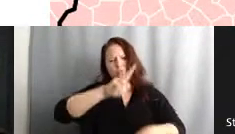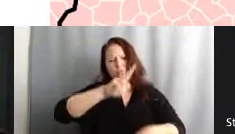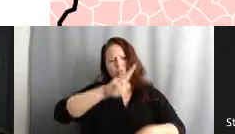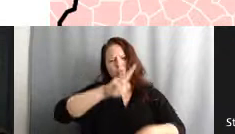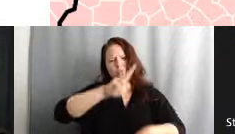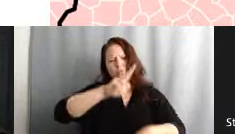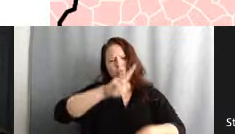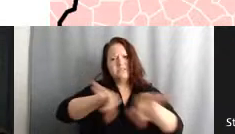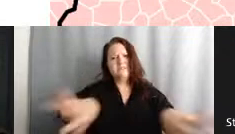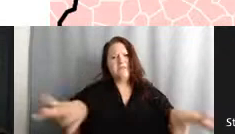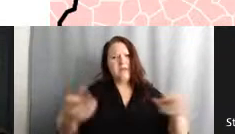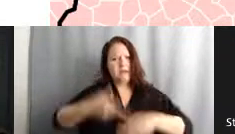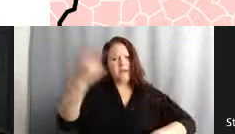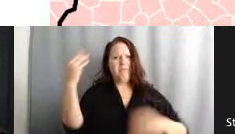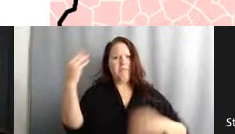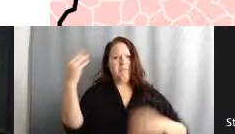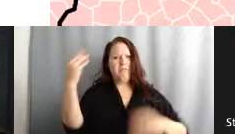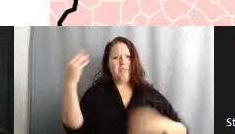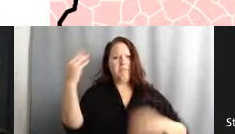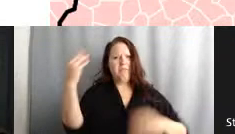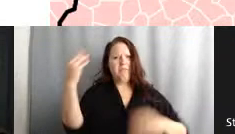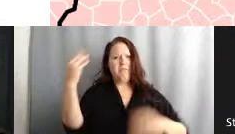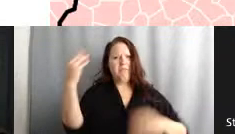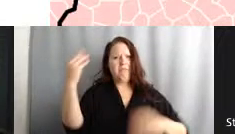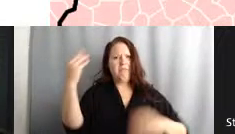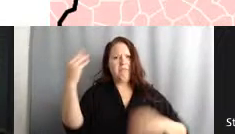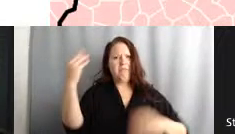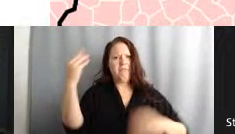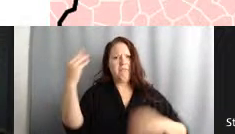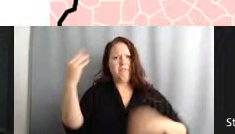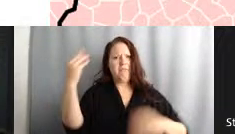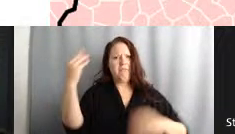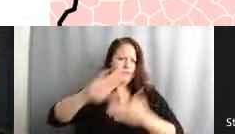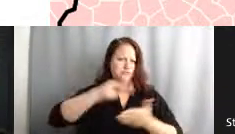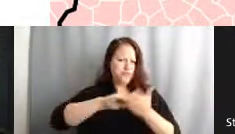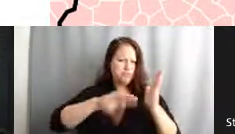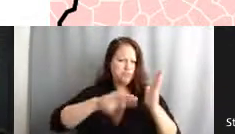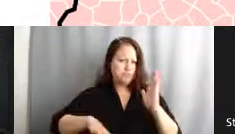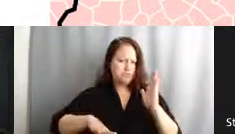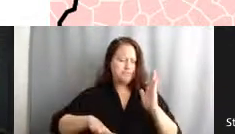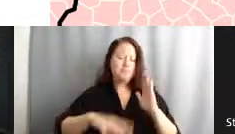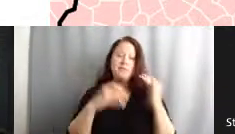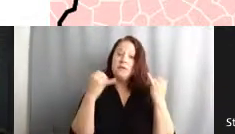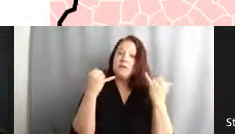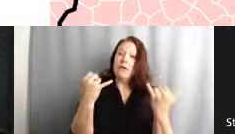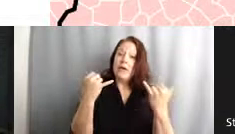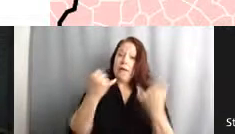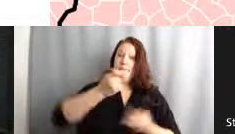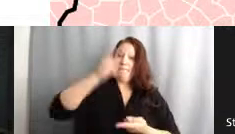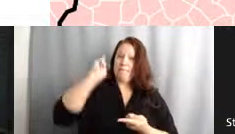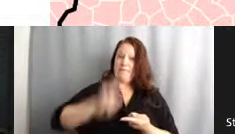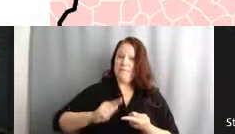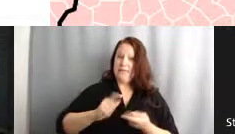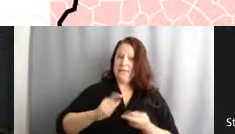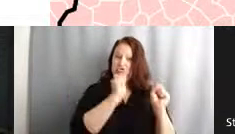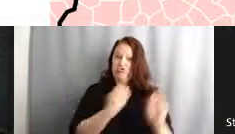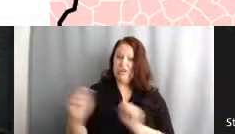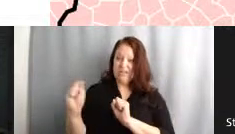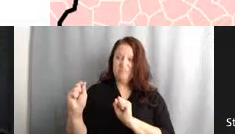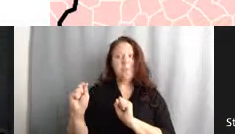disease in campus, in our campus population. But I will say that our mitigation strategies last year were